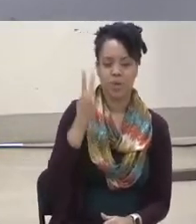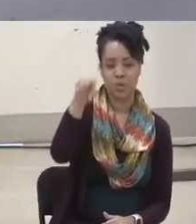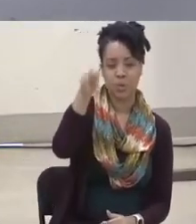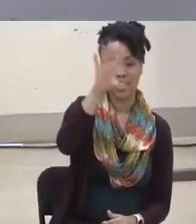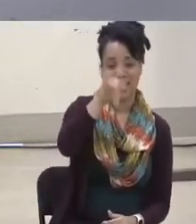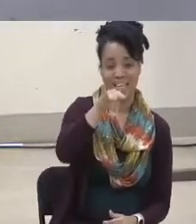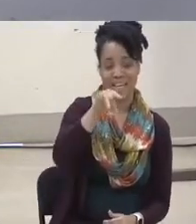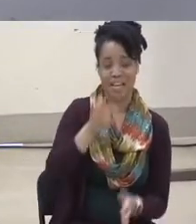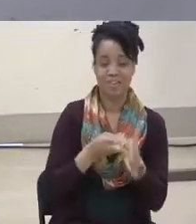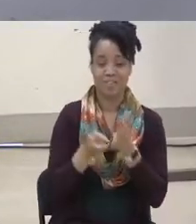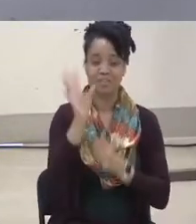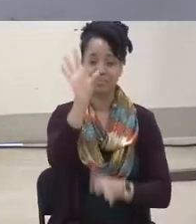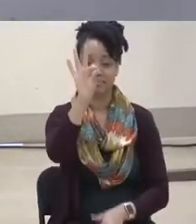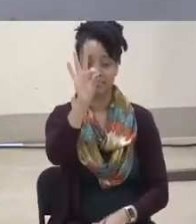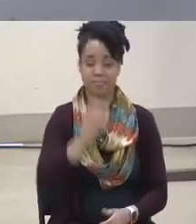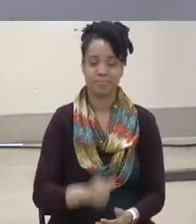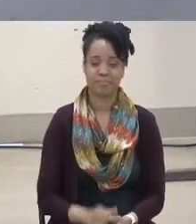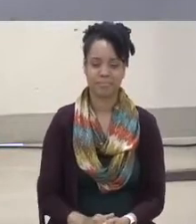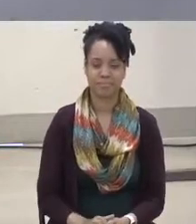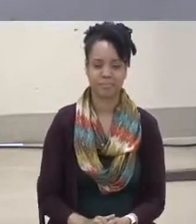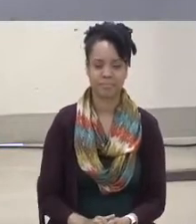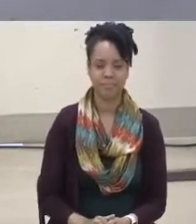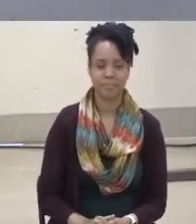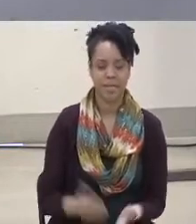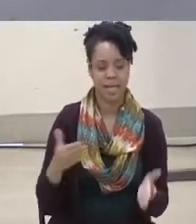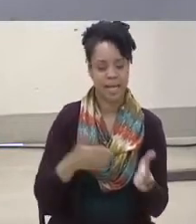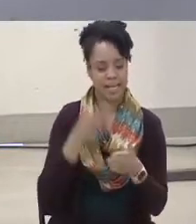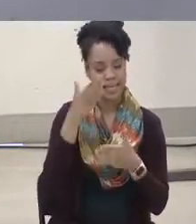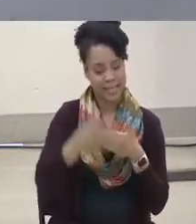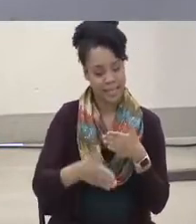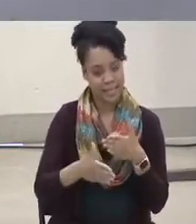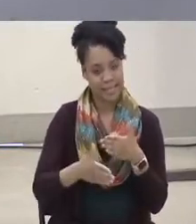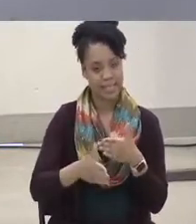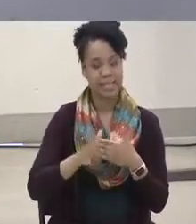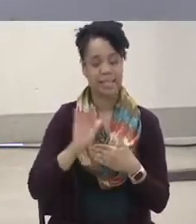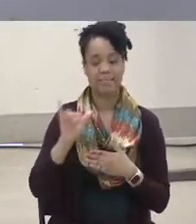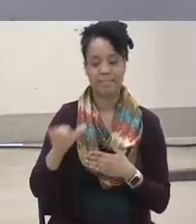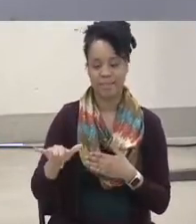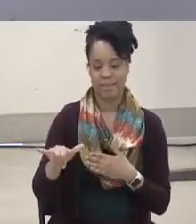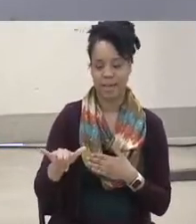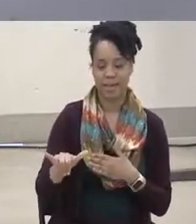Crónicas 28:9. At the end of that verse, David